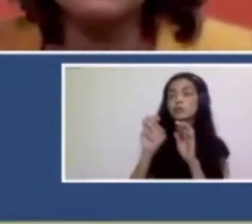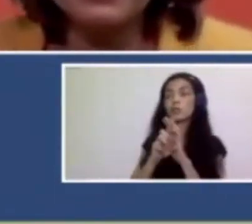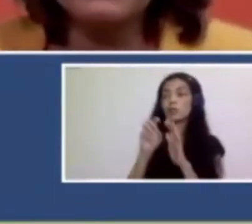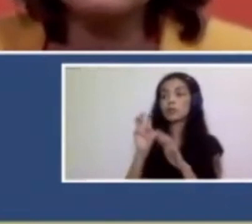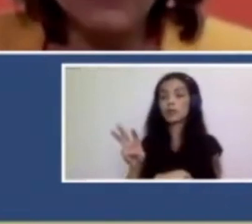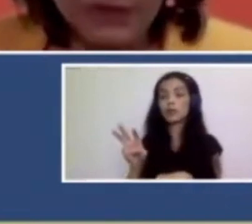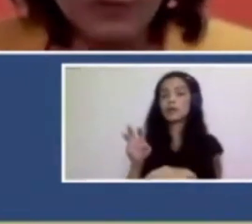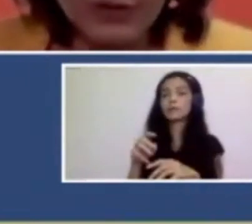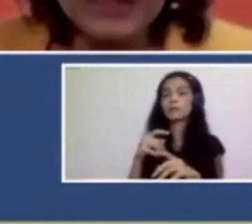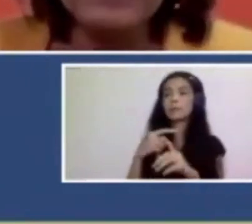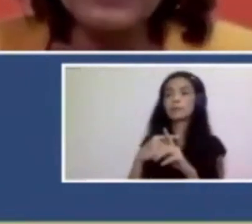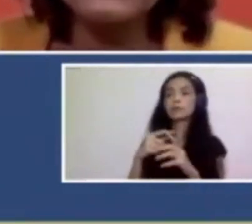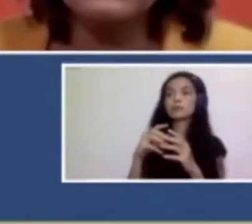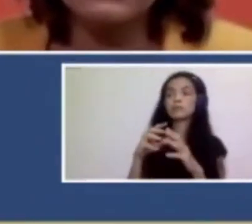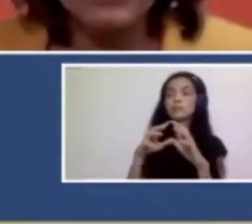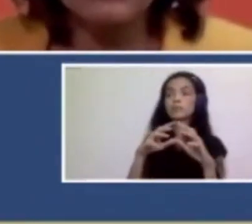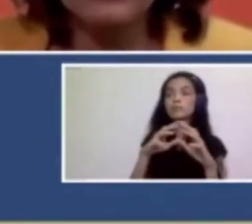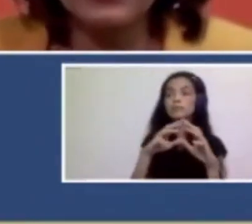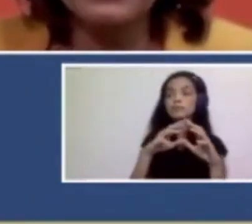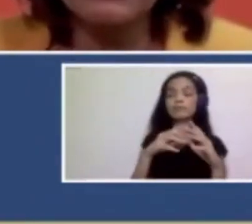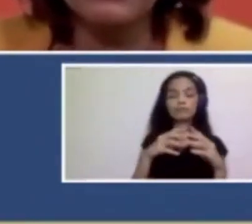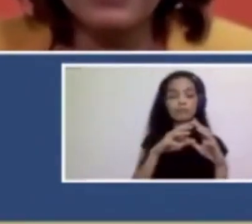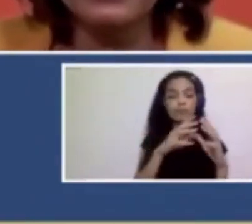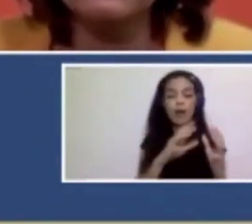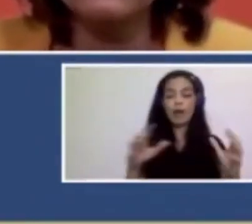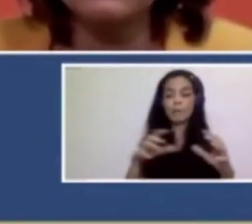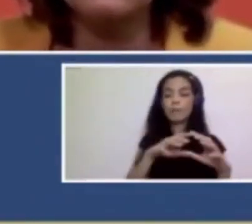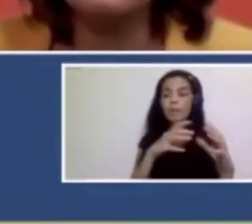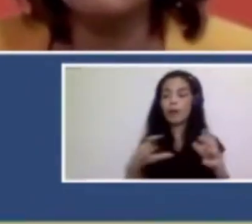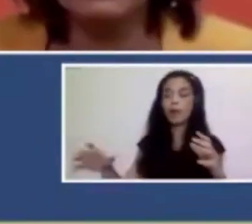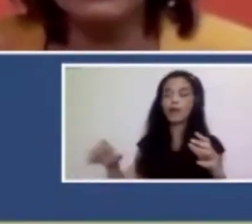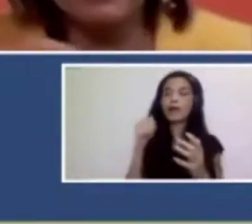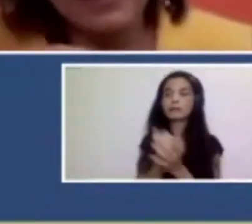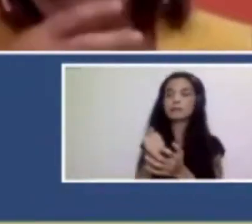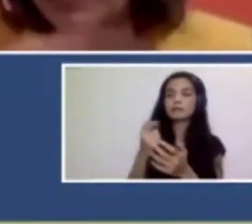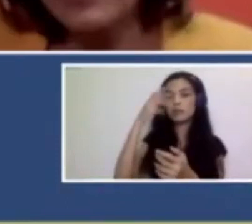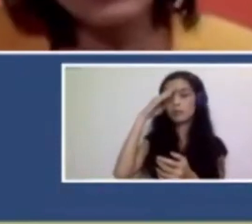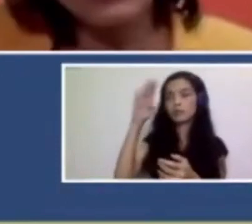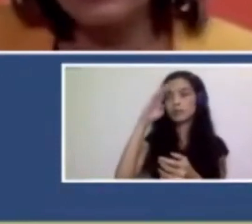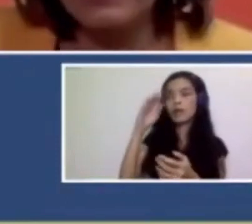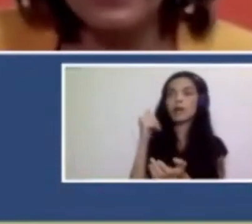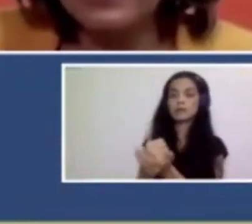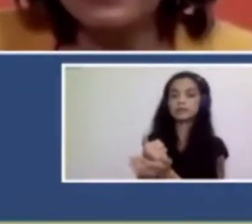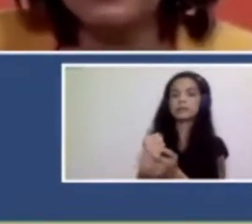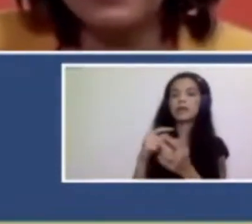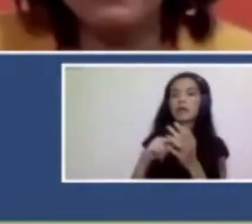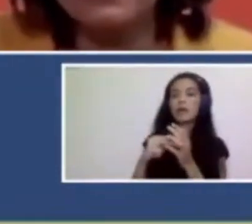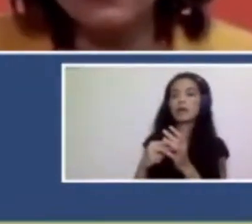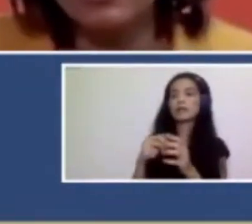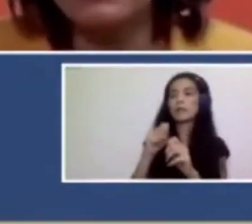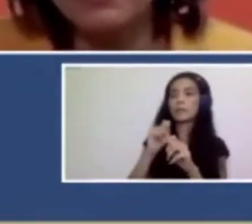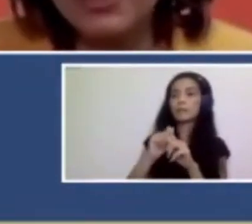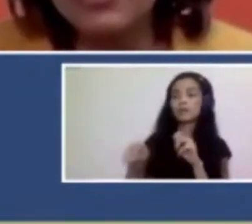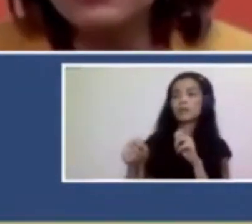the materials of the community. So we are working now on that, how to make the process work perfect. I mean,